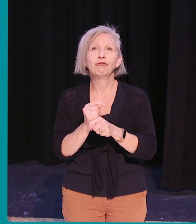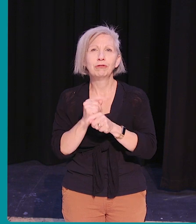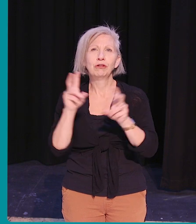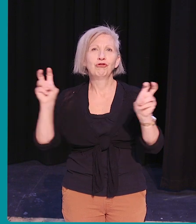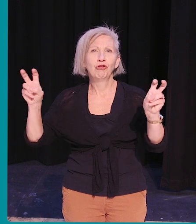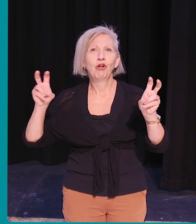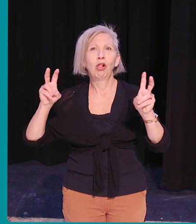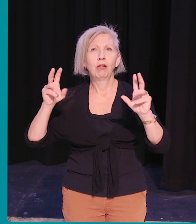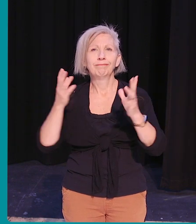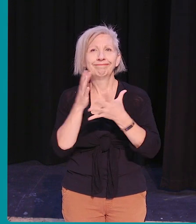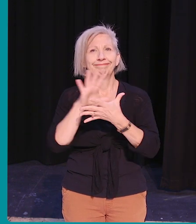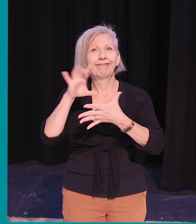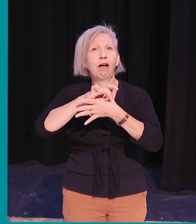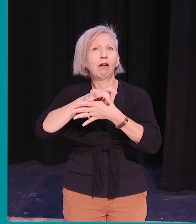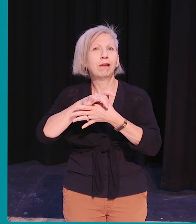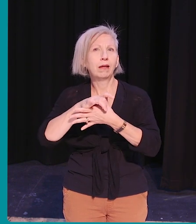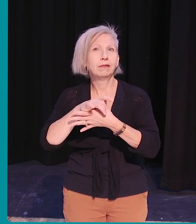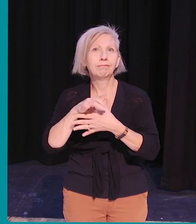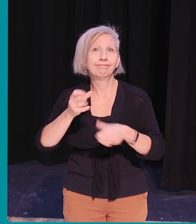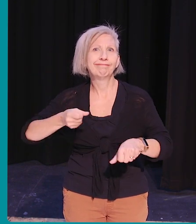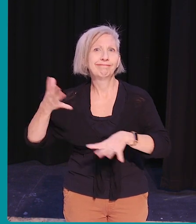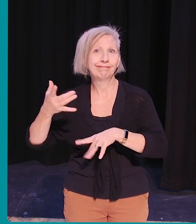whatever.